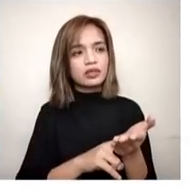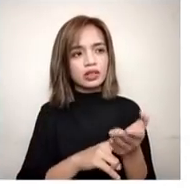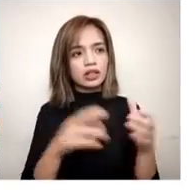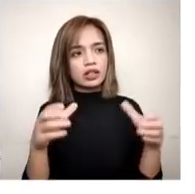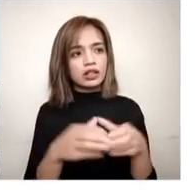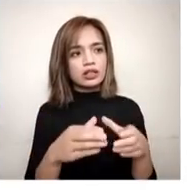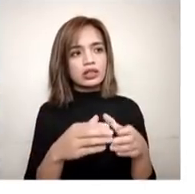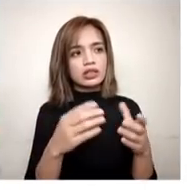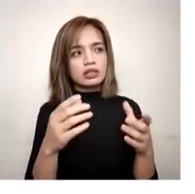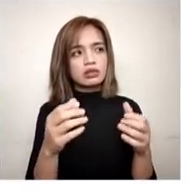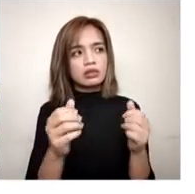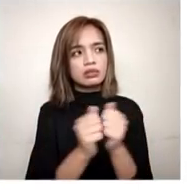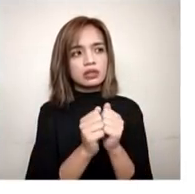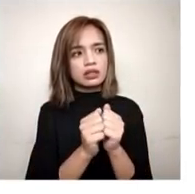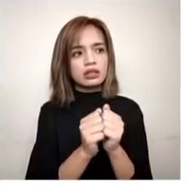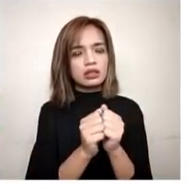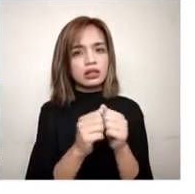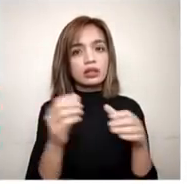showing collective indignation.